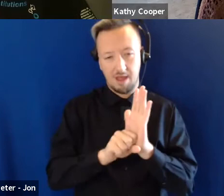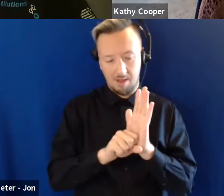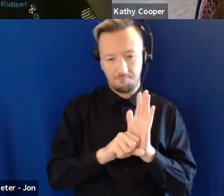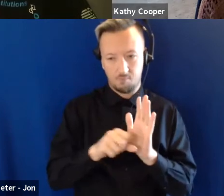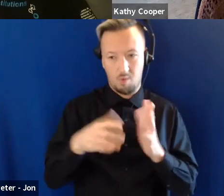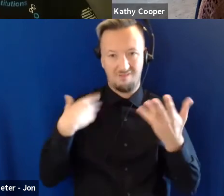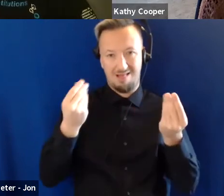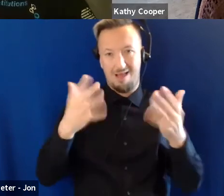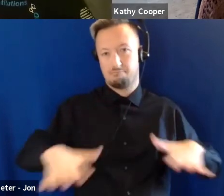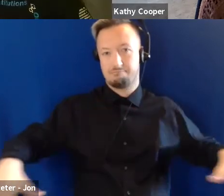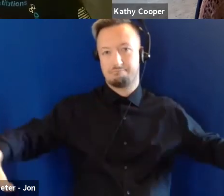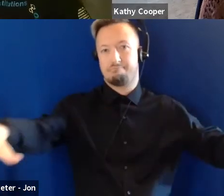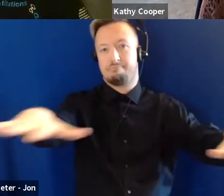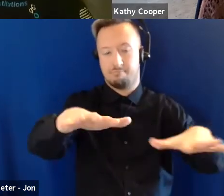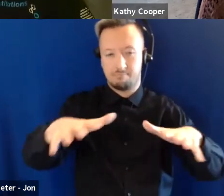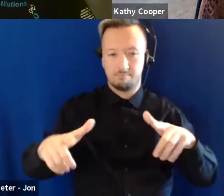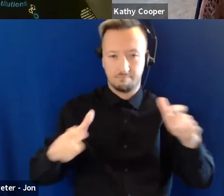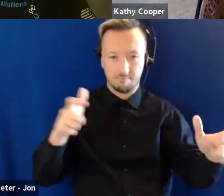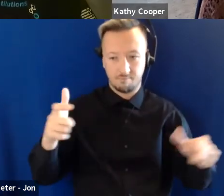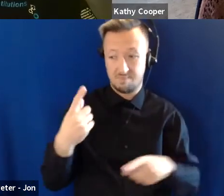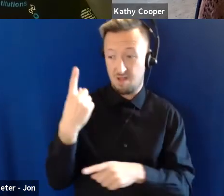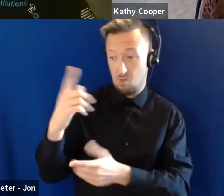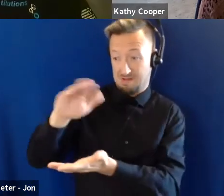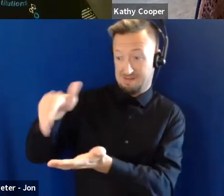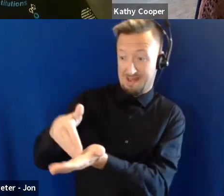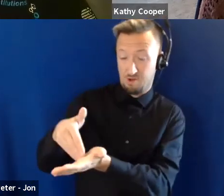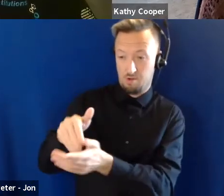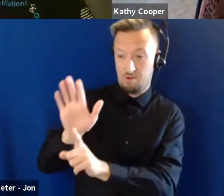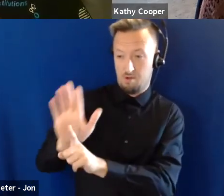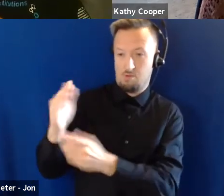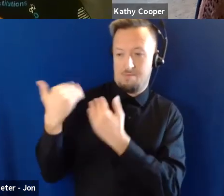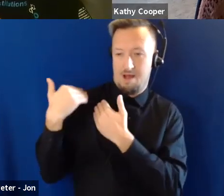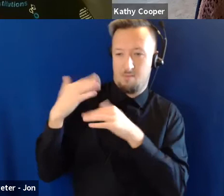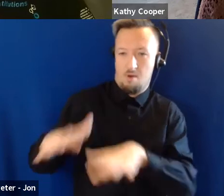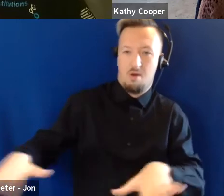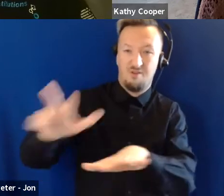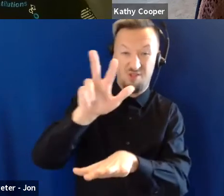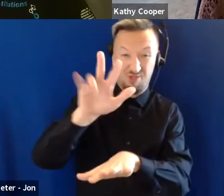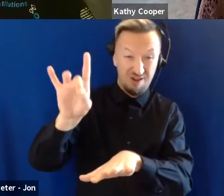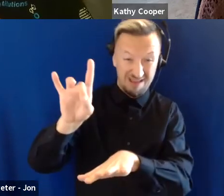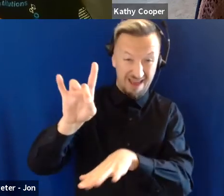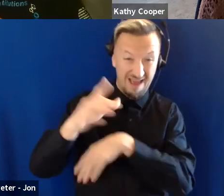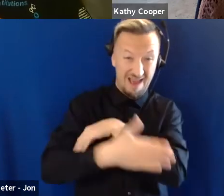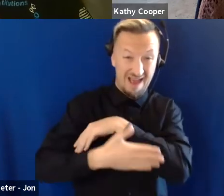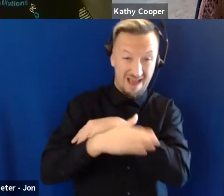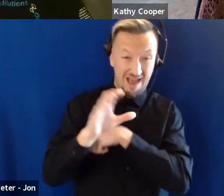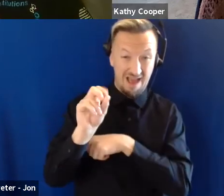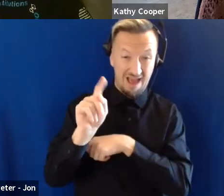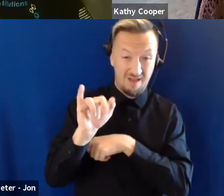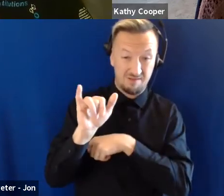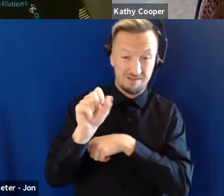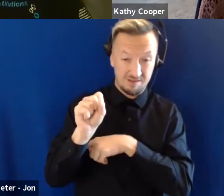area. One center, I think, has 38 counties. That's a lot of counties to cover. So very